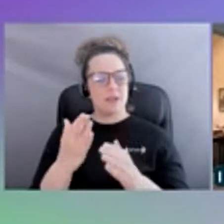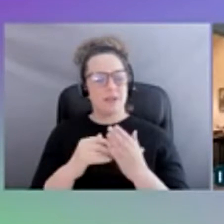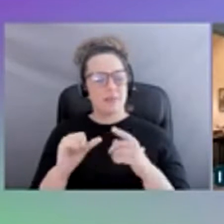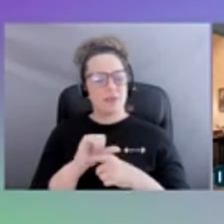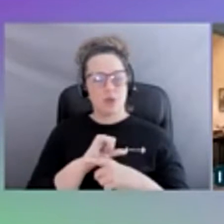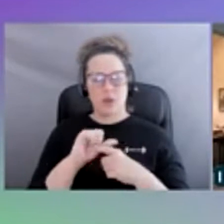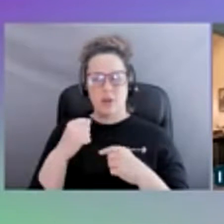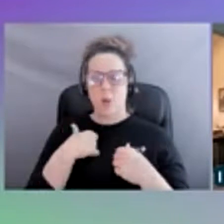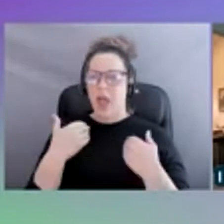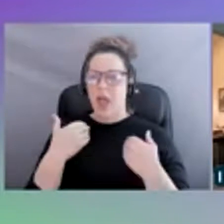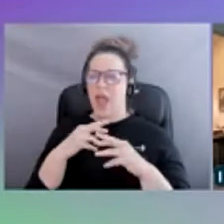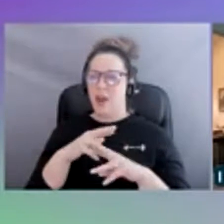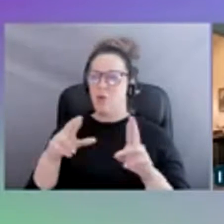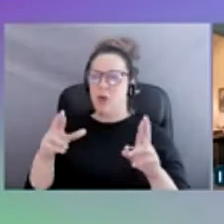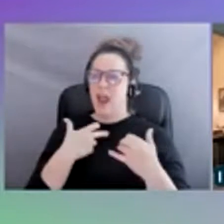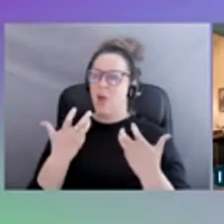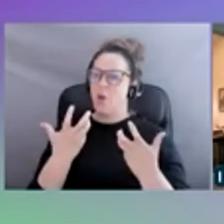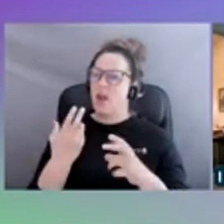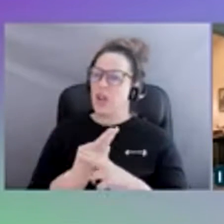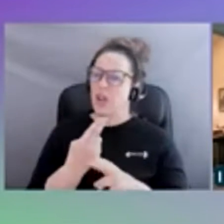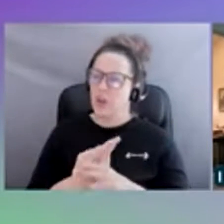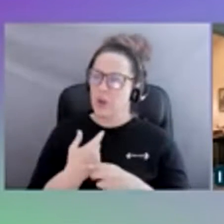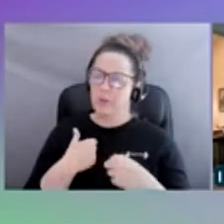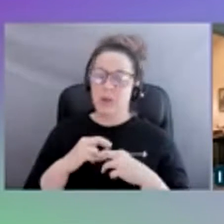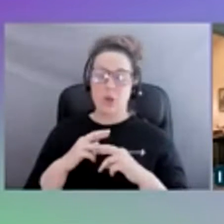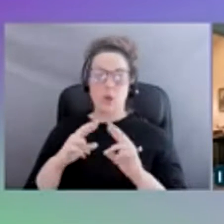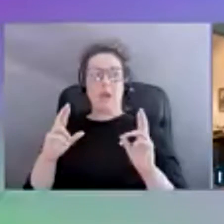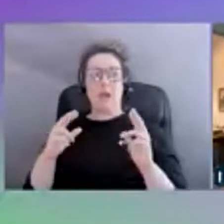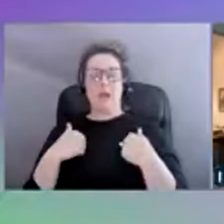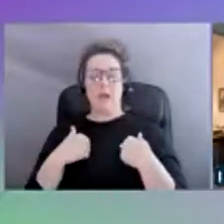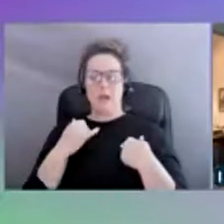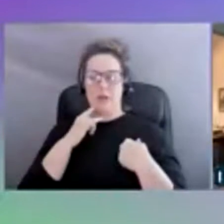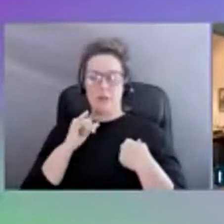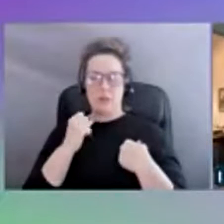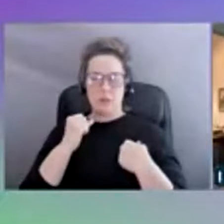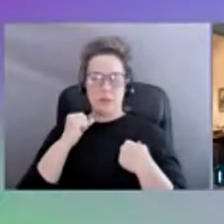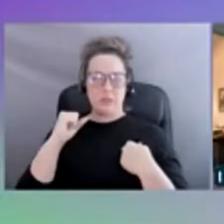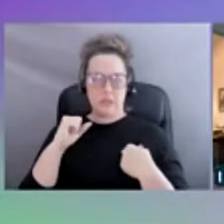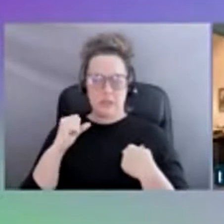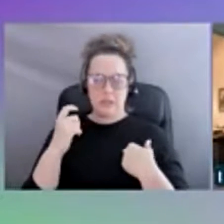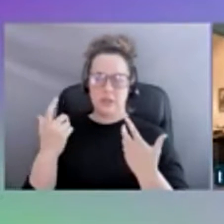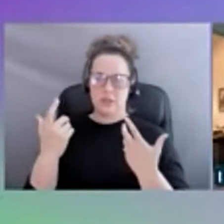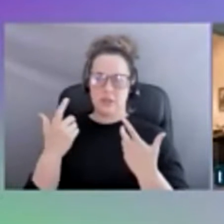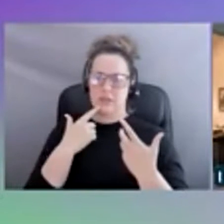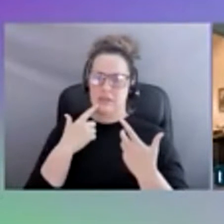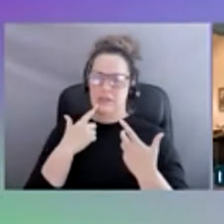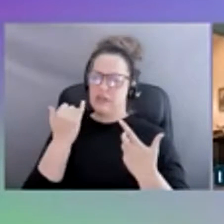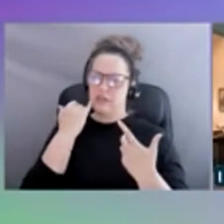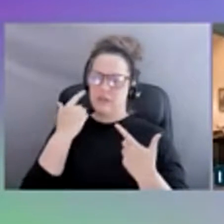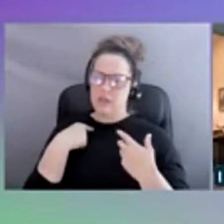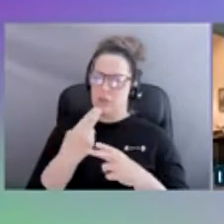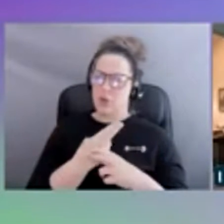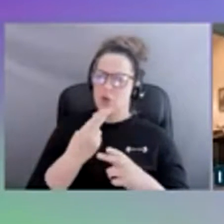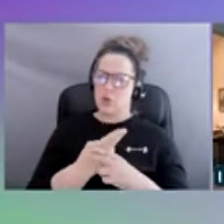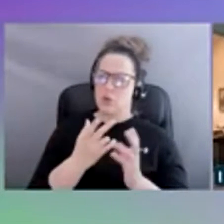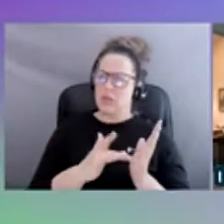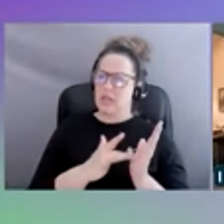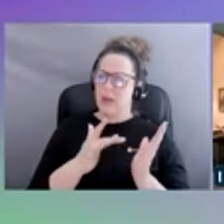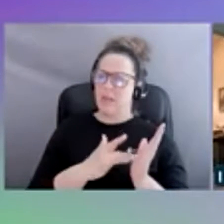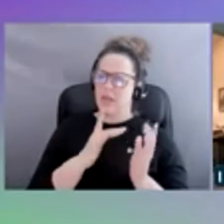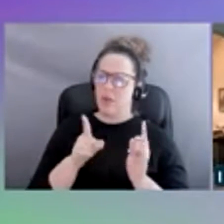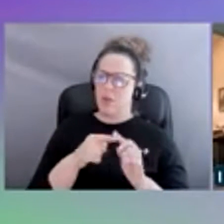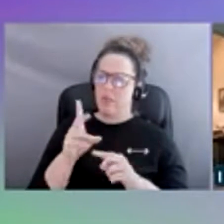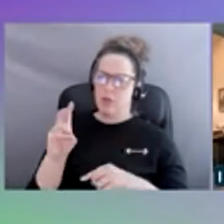had it ready. It's not something I really want to use, but like if someone's really resistant, just ask them if they think they'll be using a tablet when